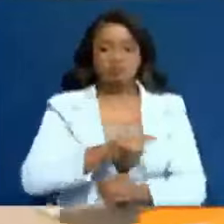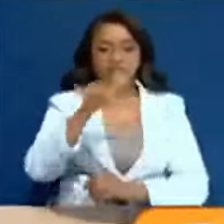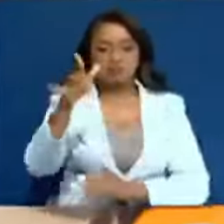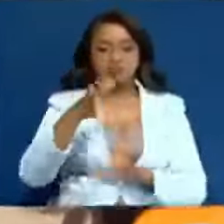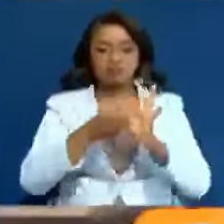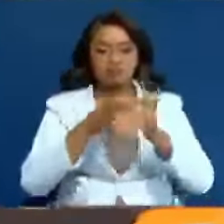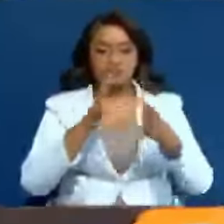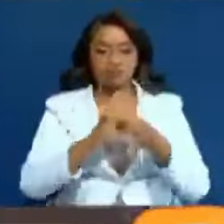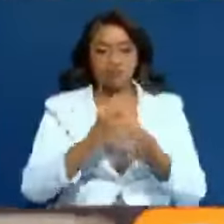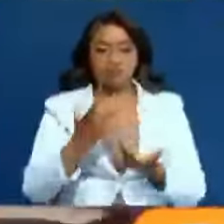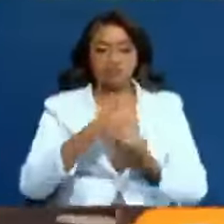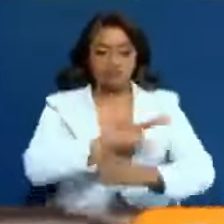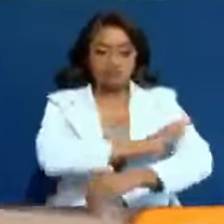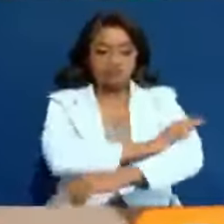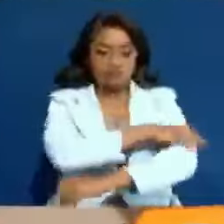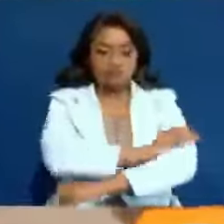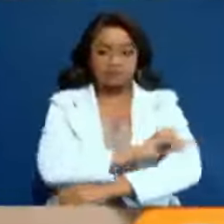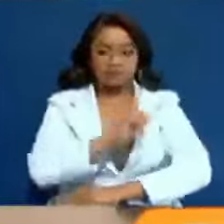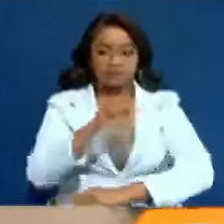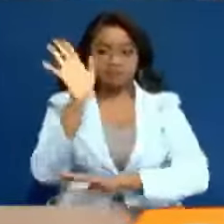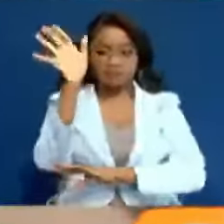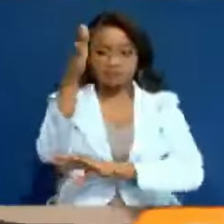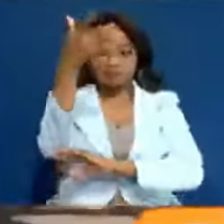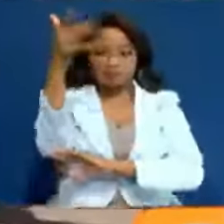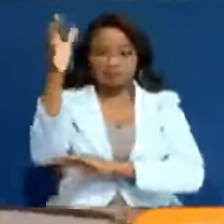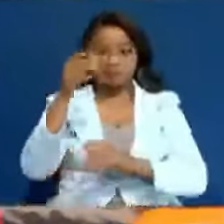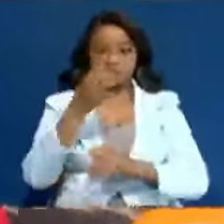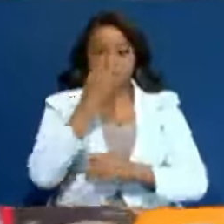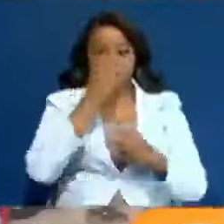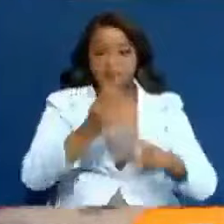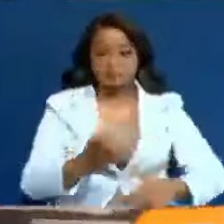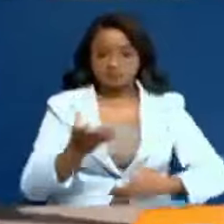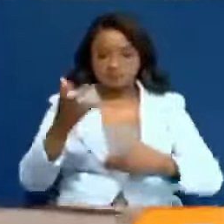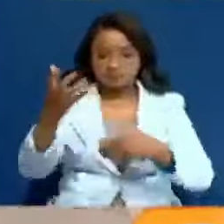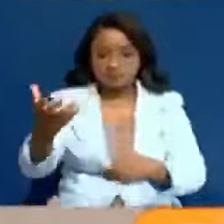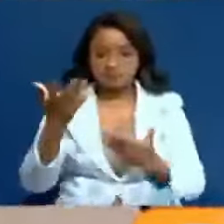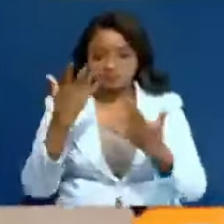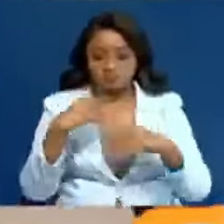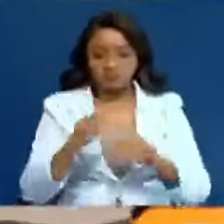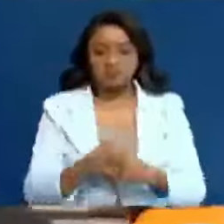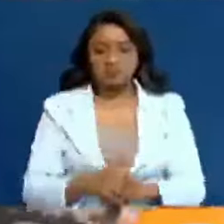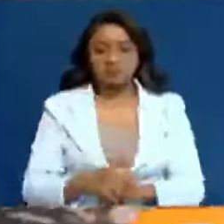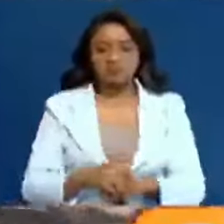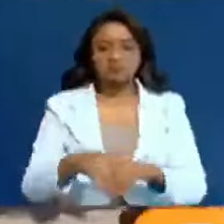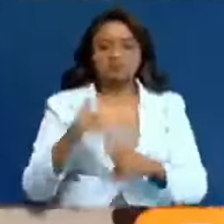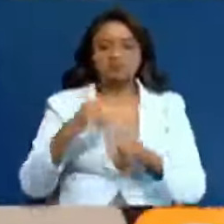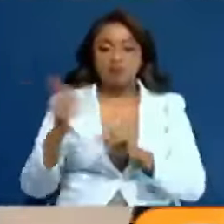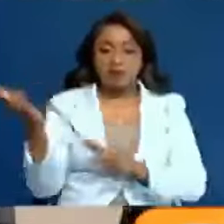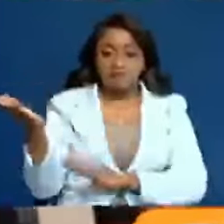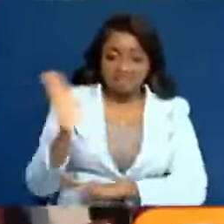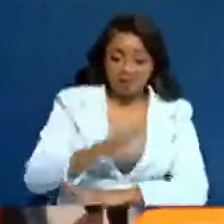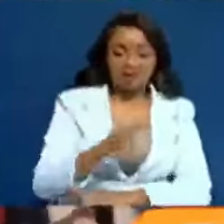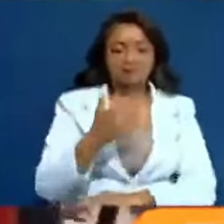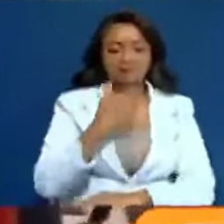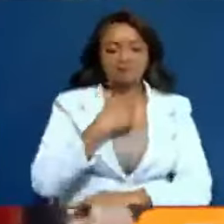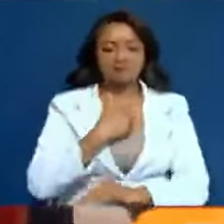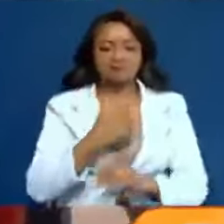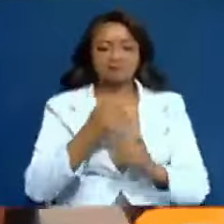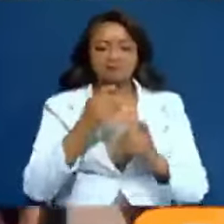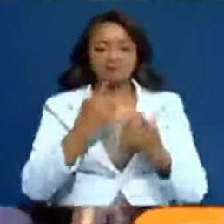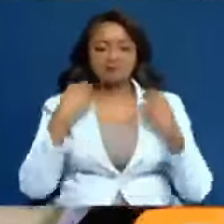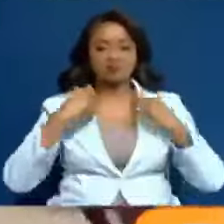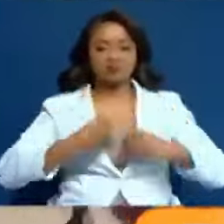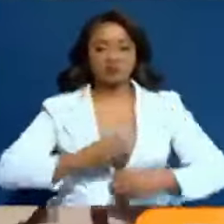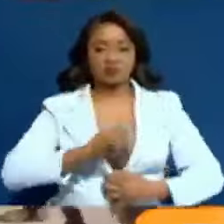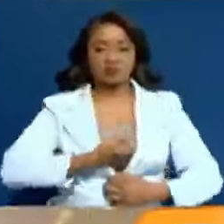received the flag from President William Ruto. The team returned the flag with goodies, 11 medals in total, 4 gold, 2 silver and 5